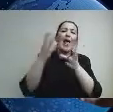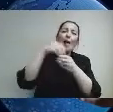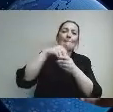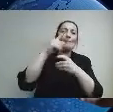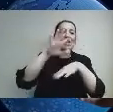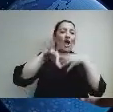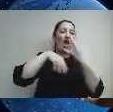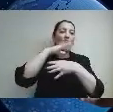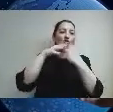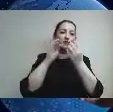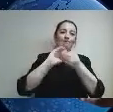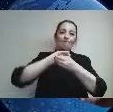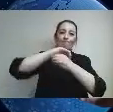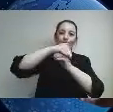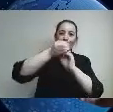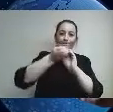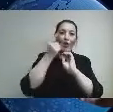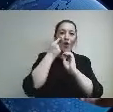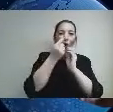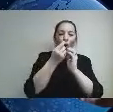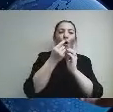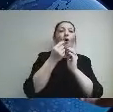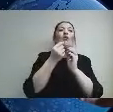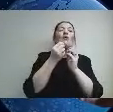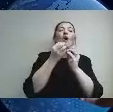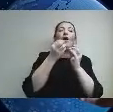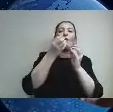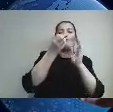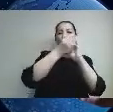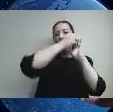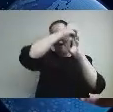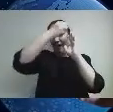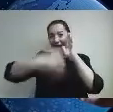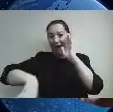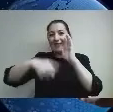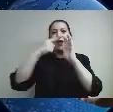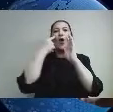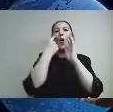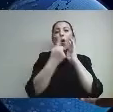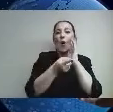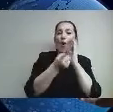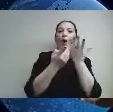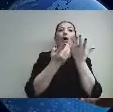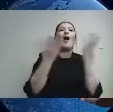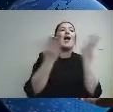until their germination was protected